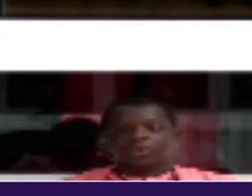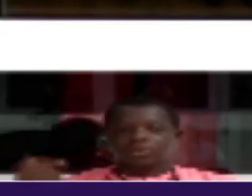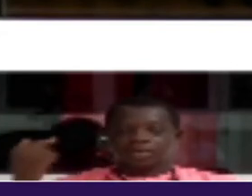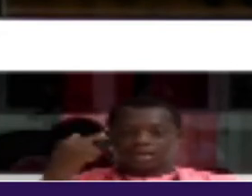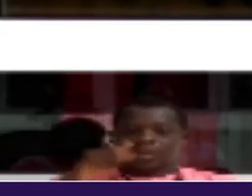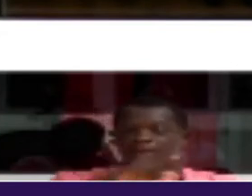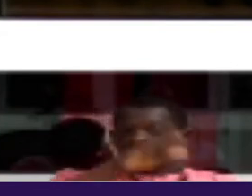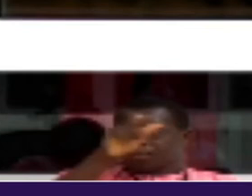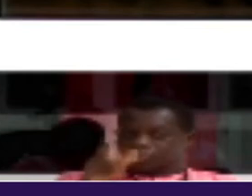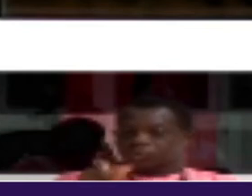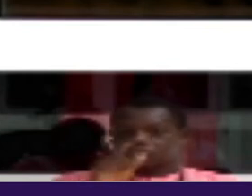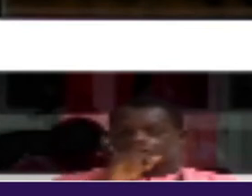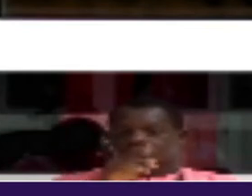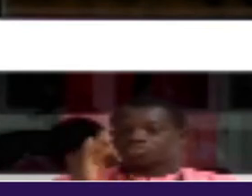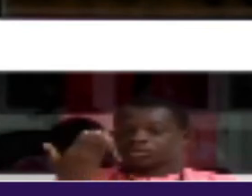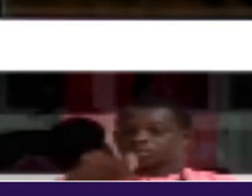Serekunda,